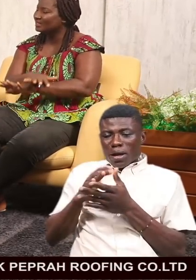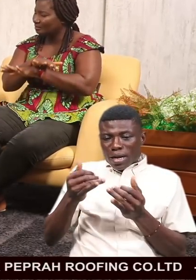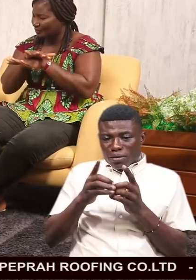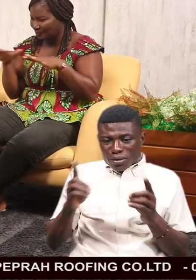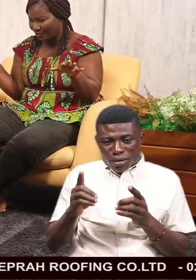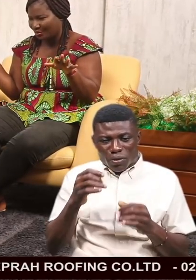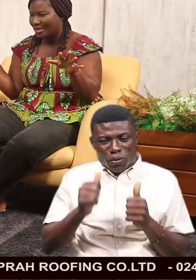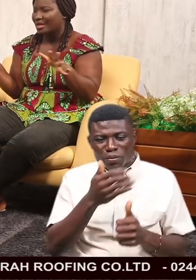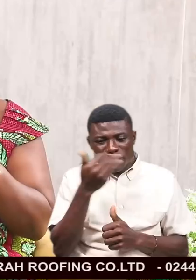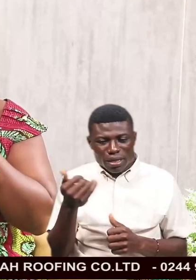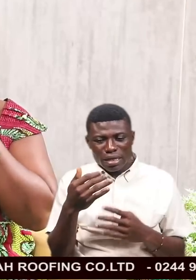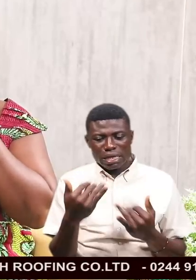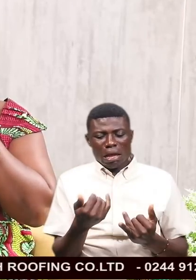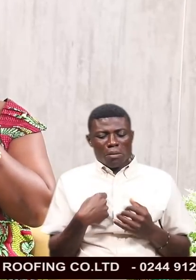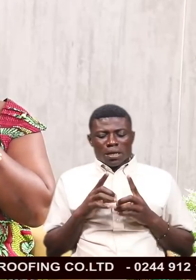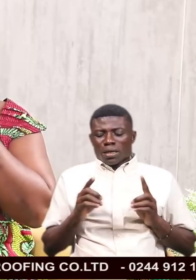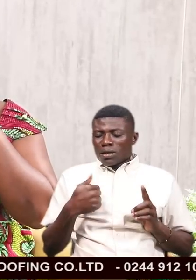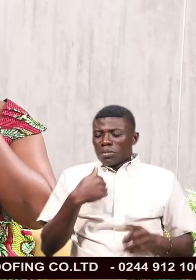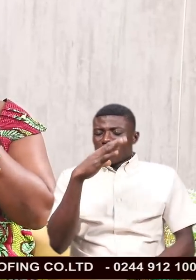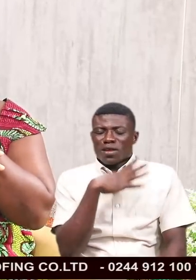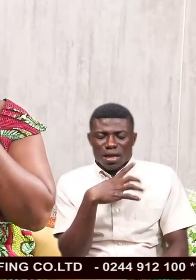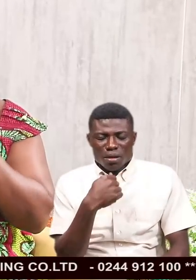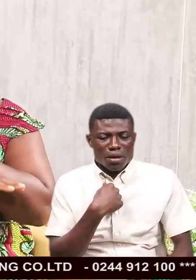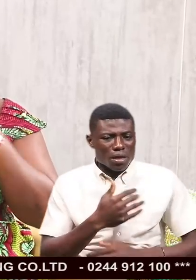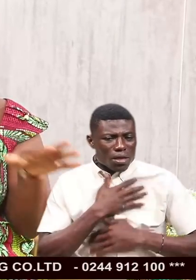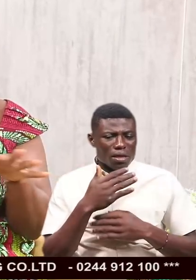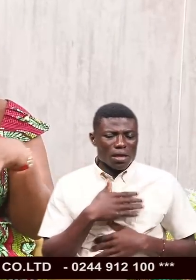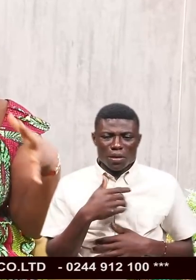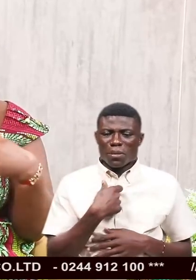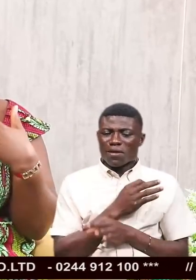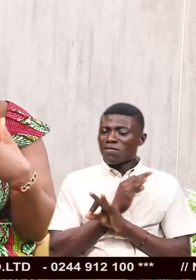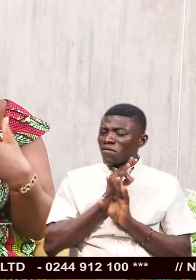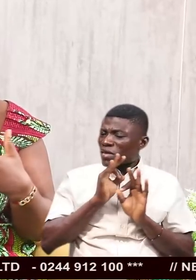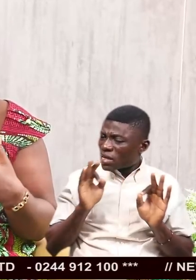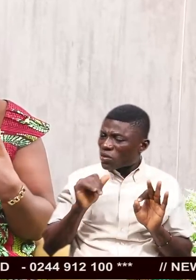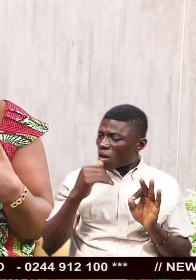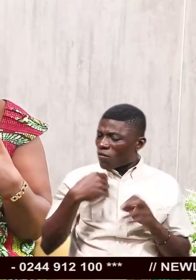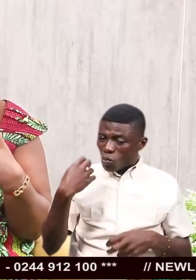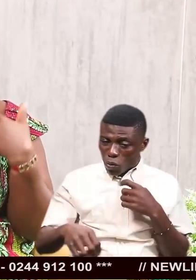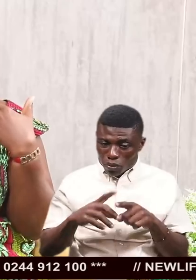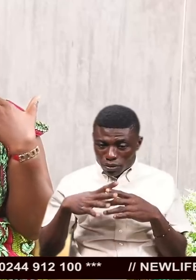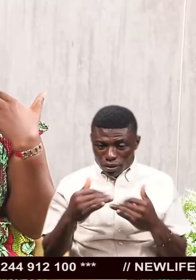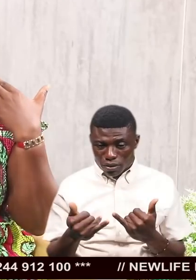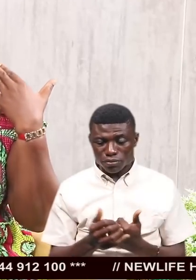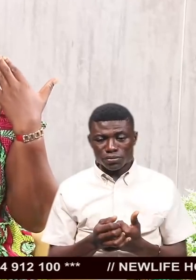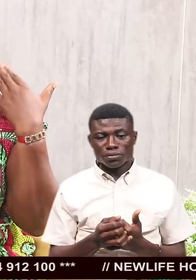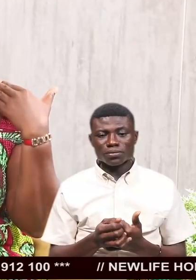Many jimmy, huh? Me. Me ye free, sis, sabre kwa no ode